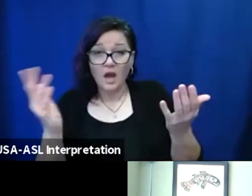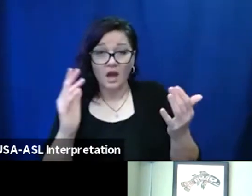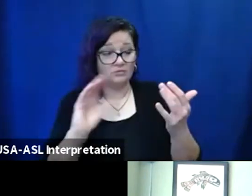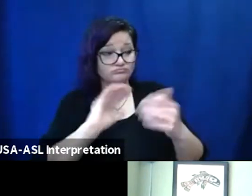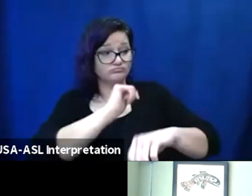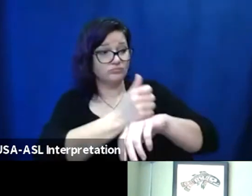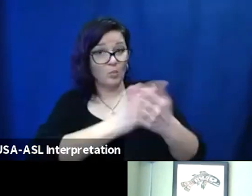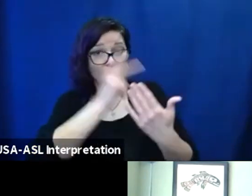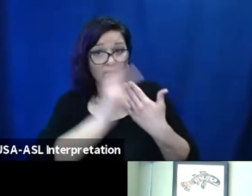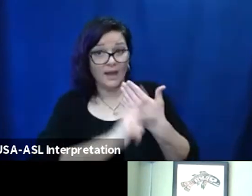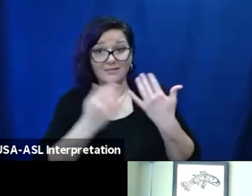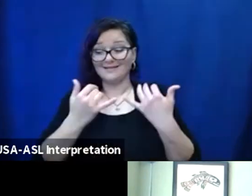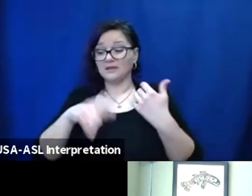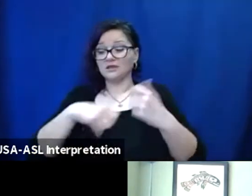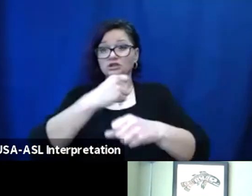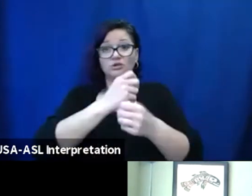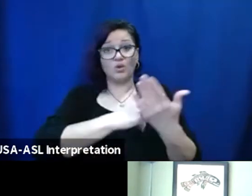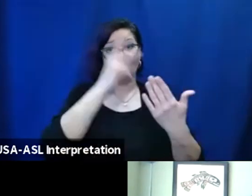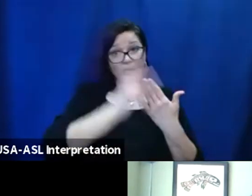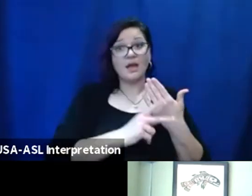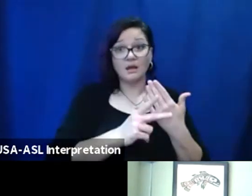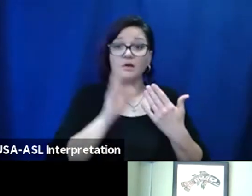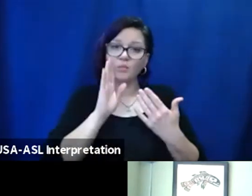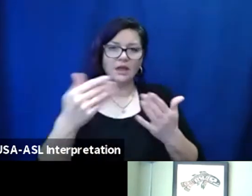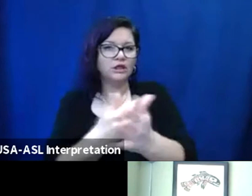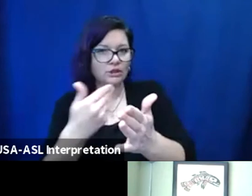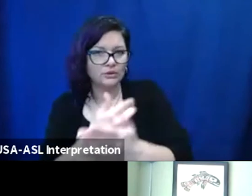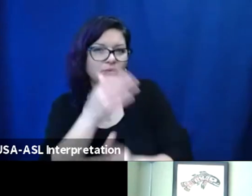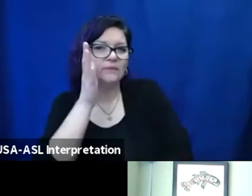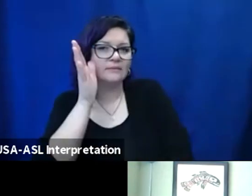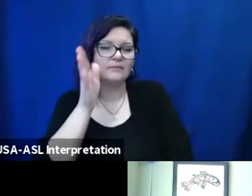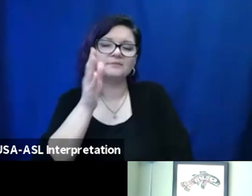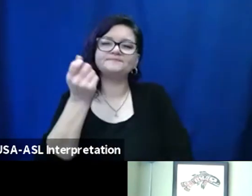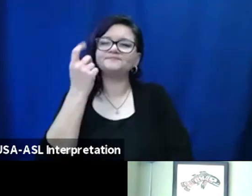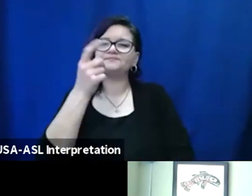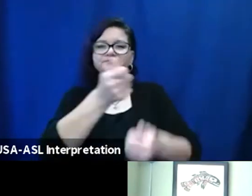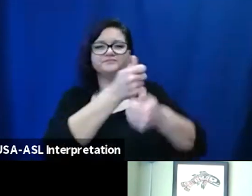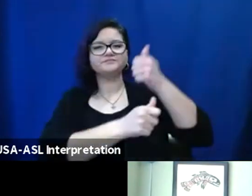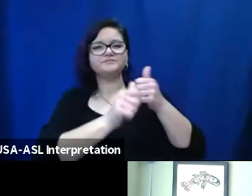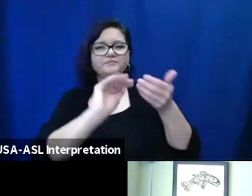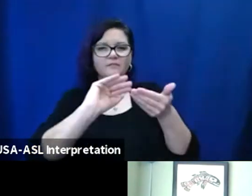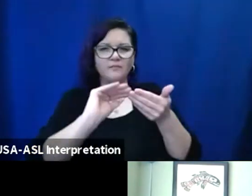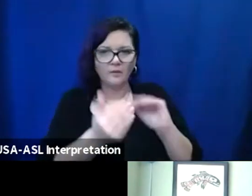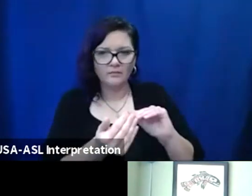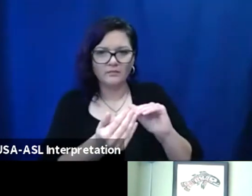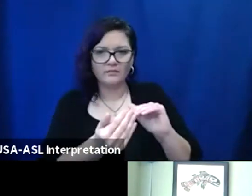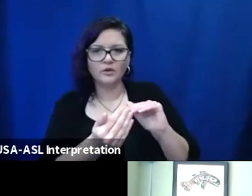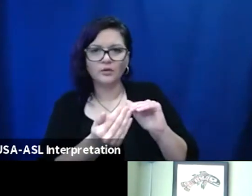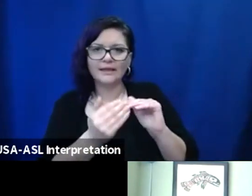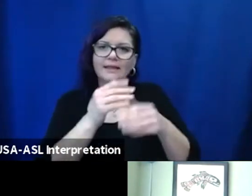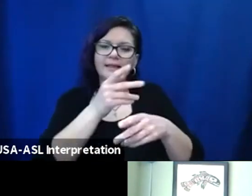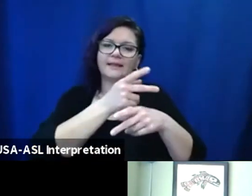this year, the program is going to be new. It's under our Community of Care